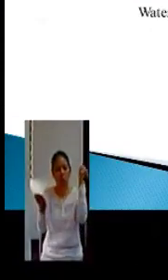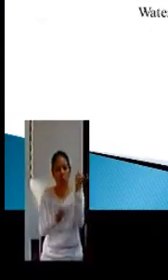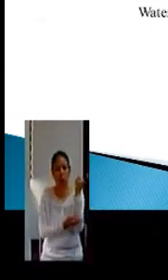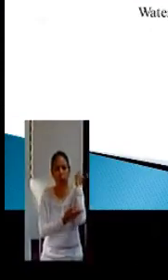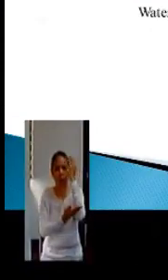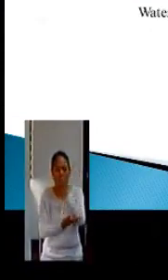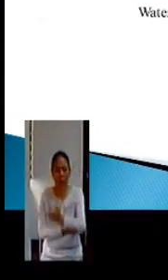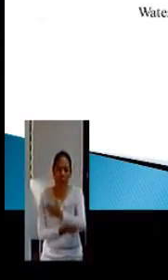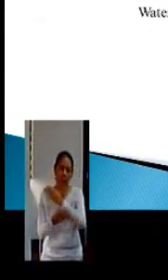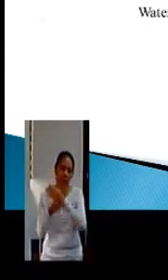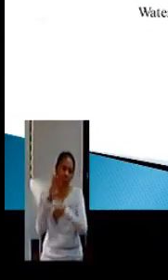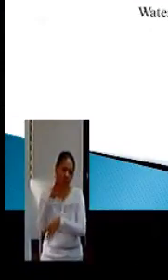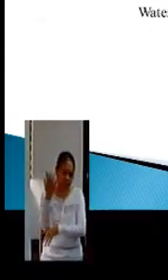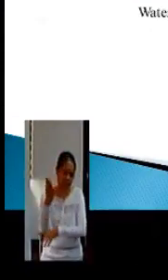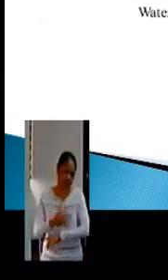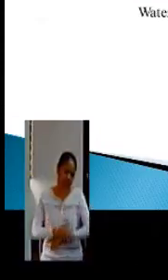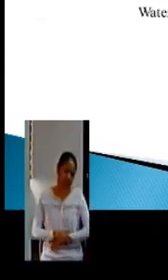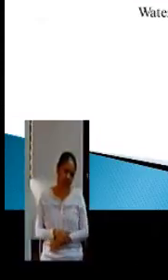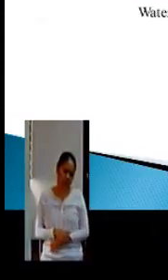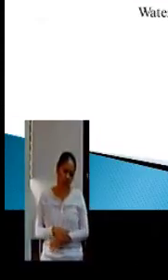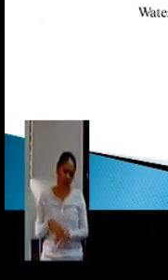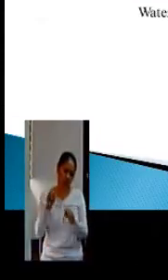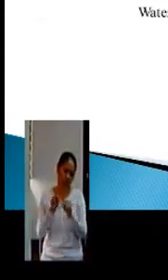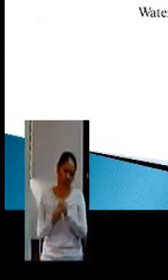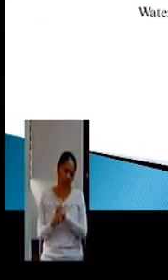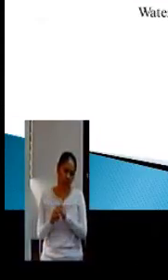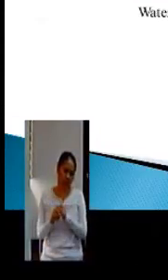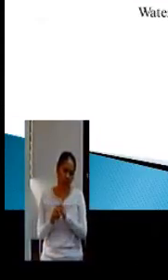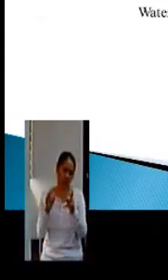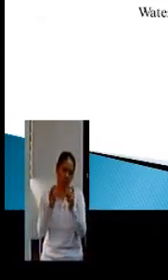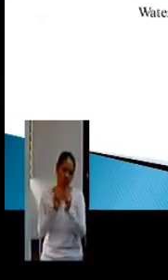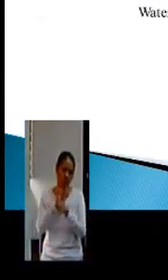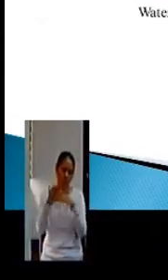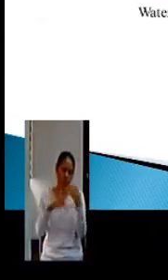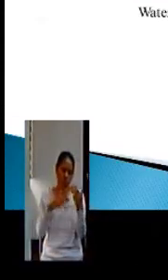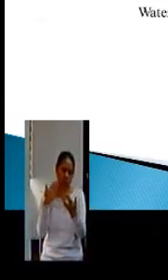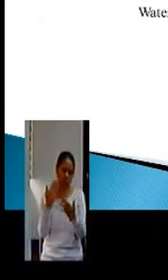kahoy. So, of course, with all the